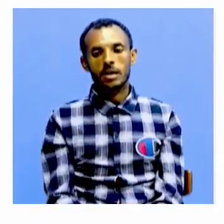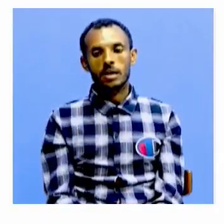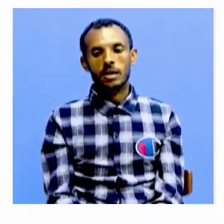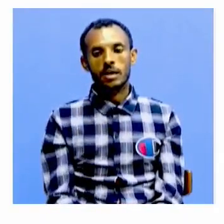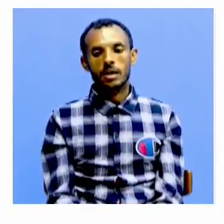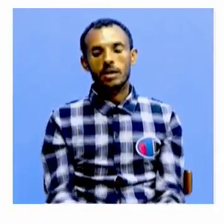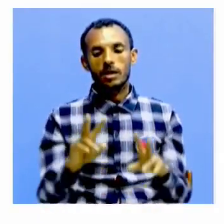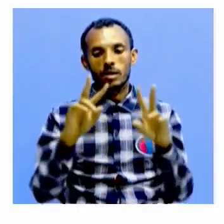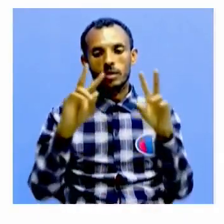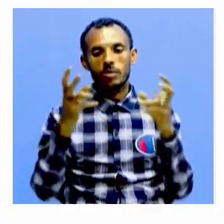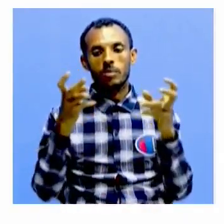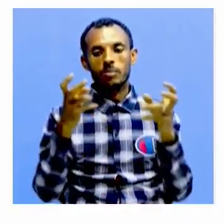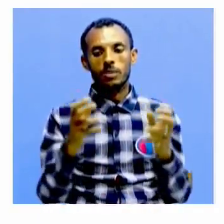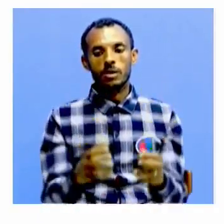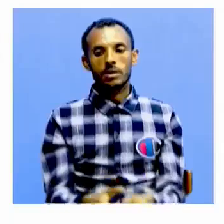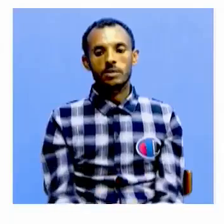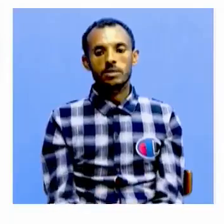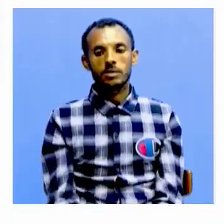topics